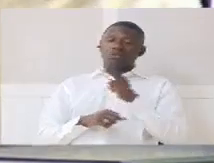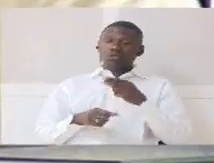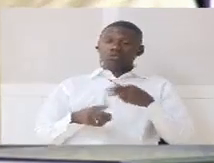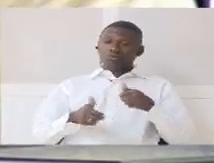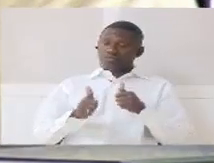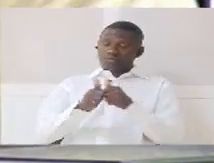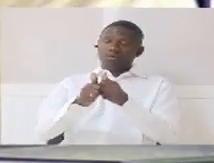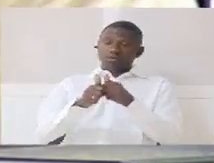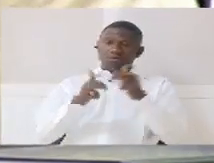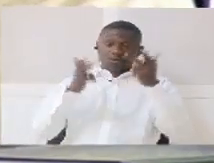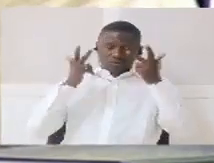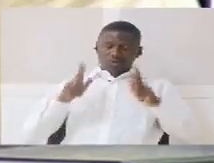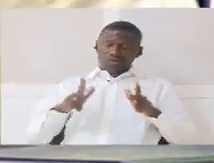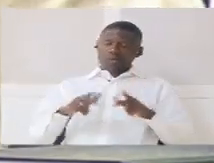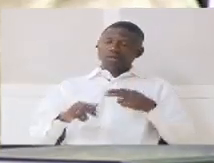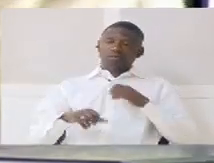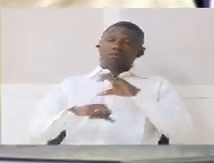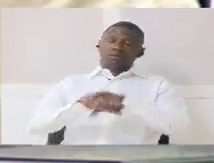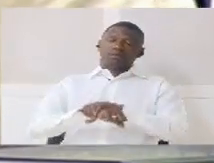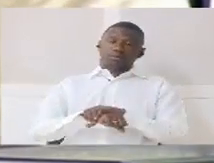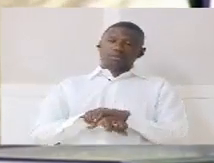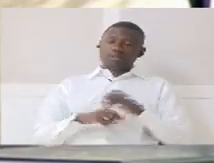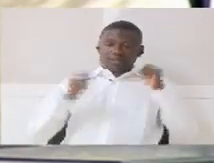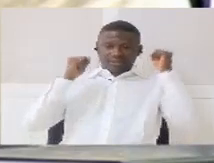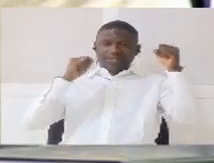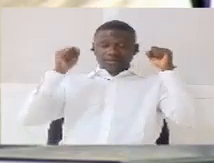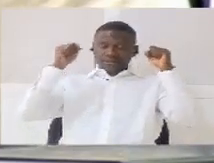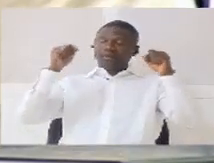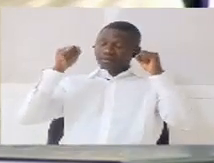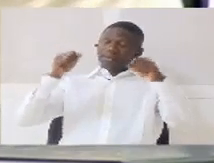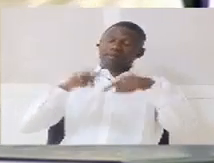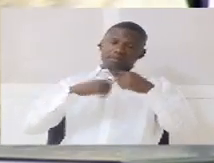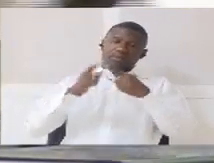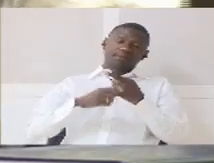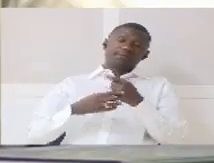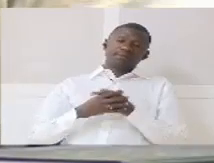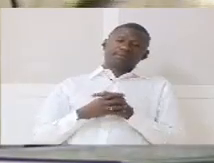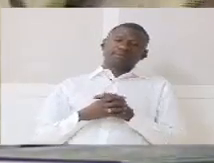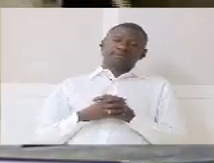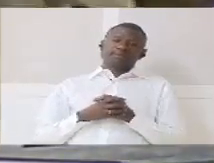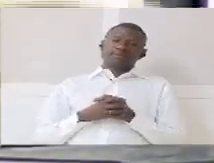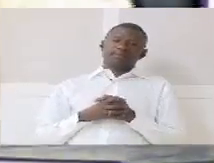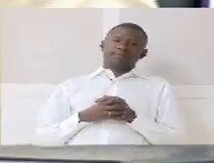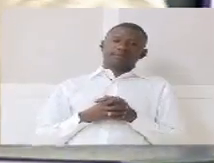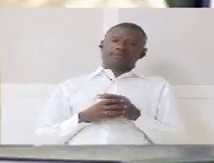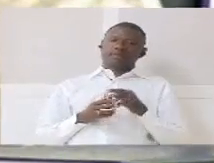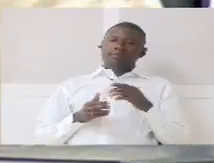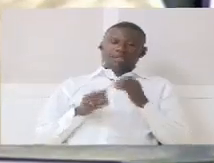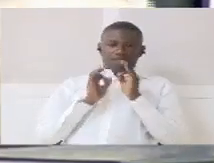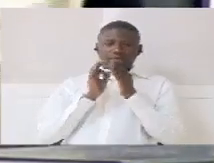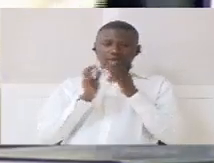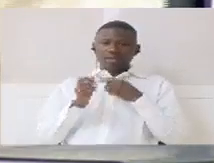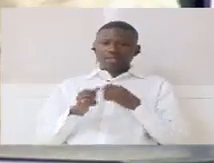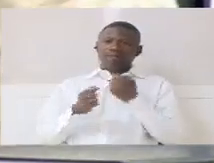material illegally, they will put me in celebrate in trouble. It. And they will celebrate it too. Kafuko, he's now in our net. Saying that